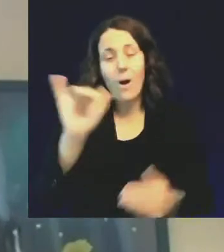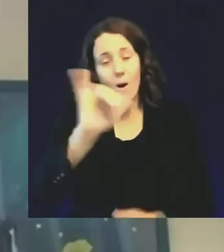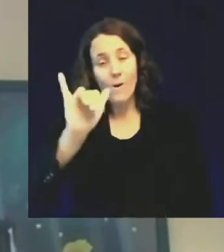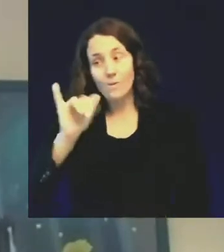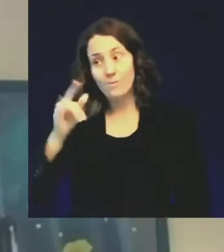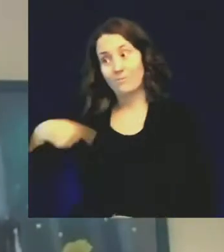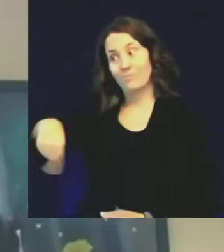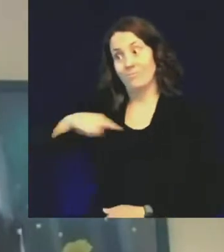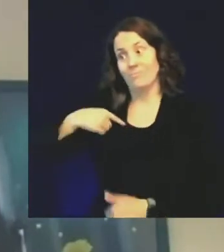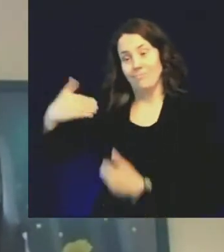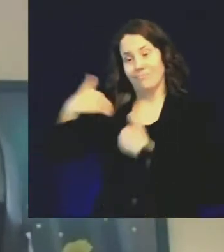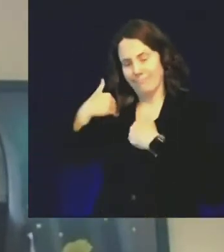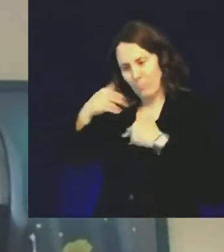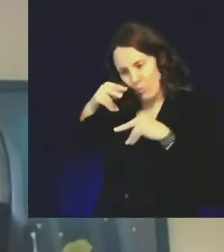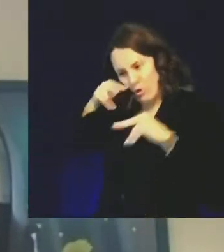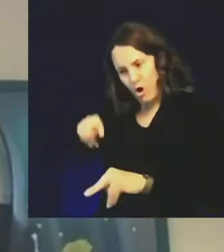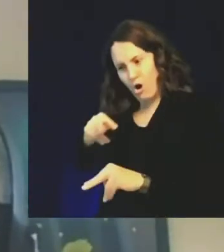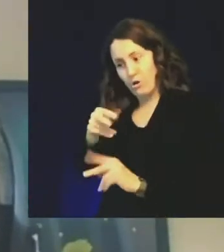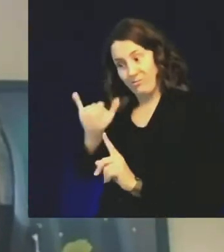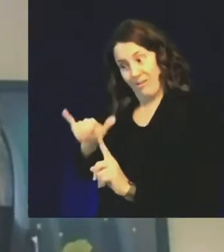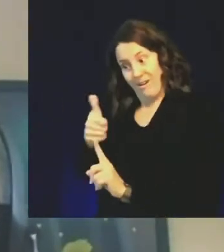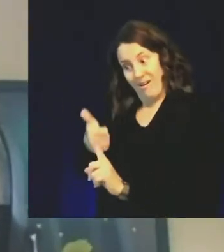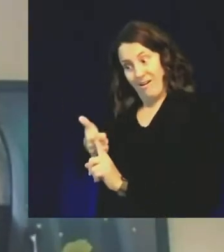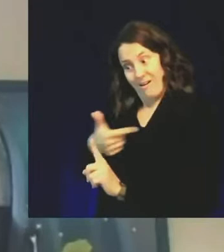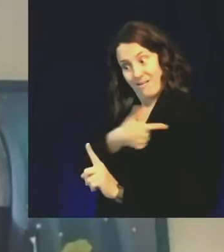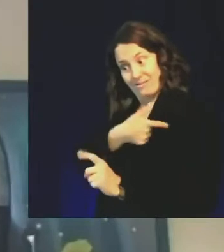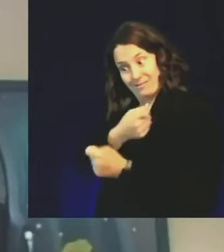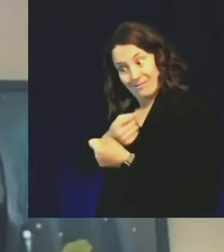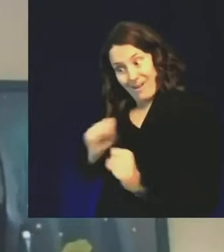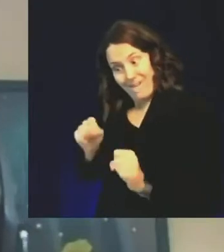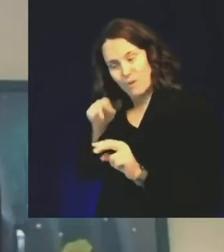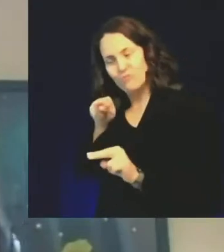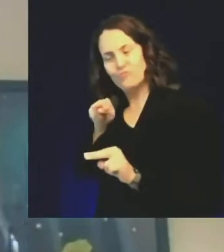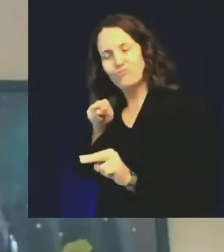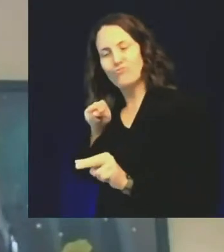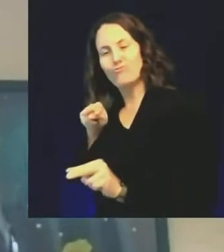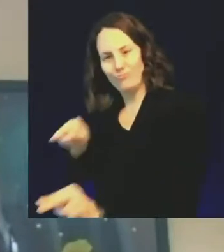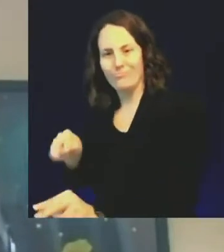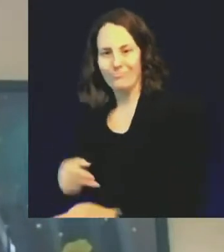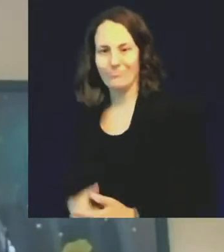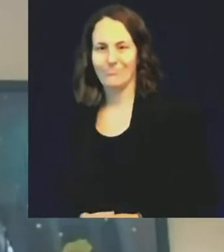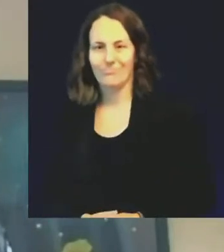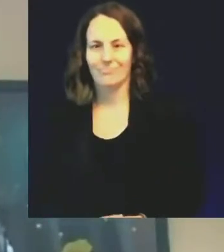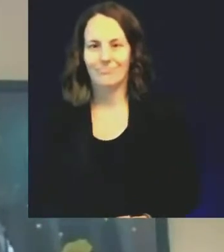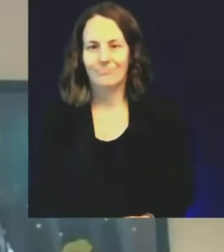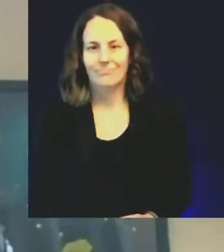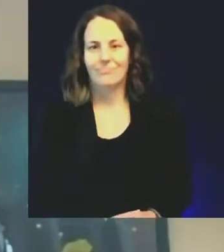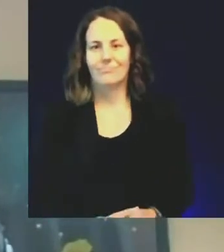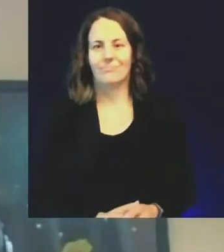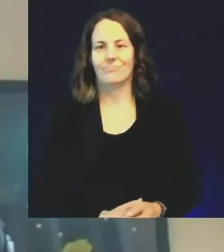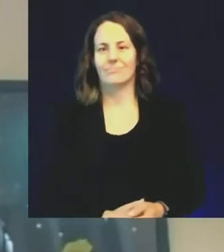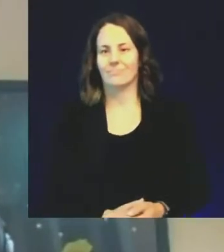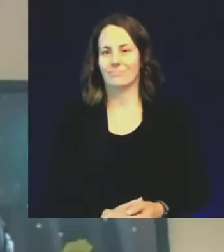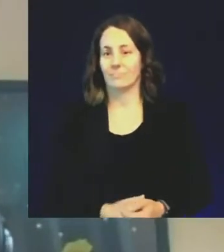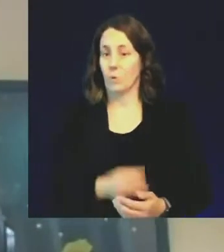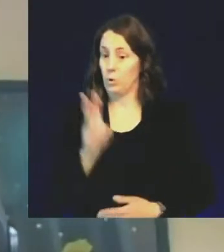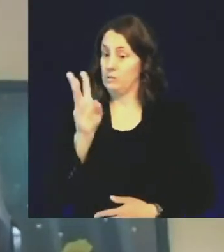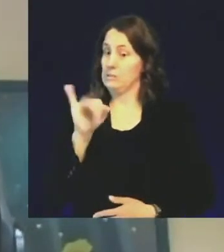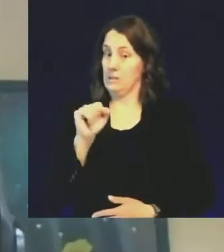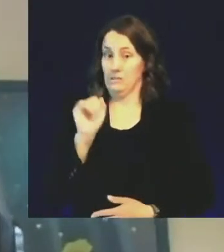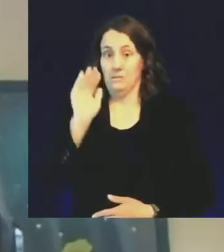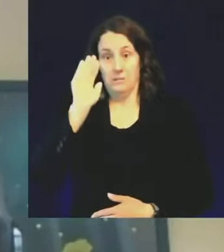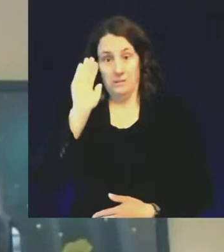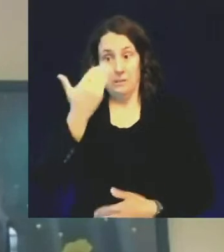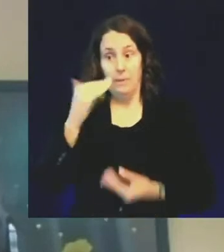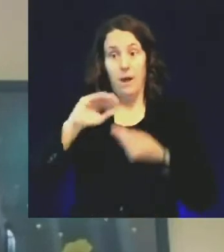results with the level of vaccination in our state, but not gone, right?